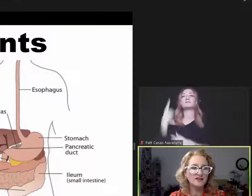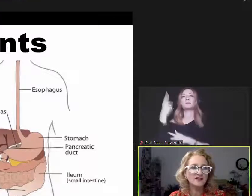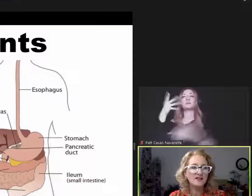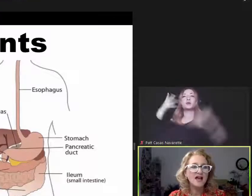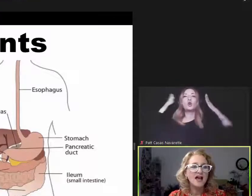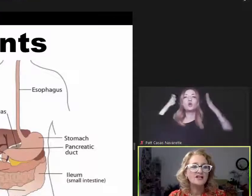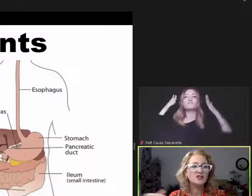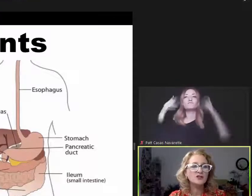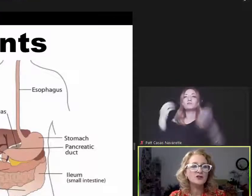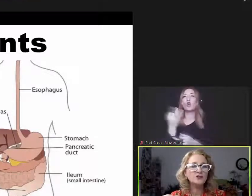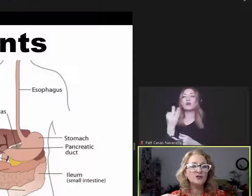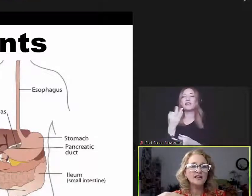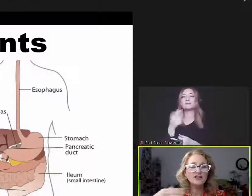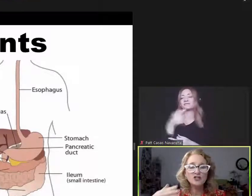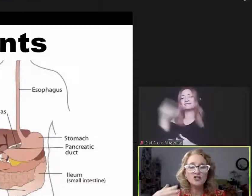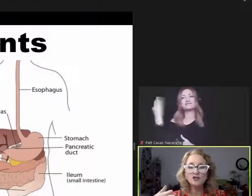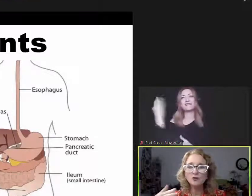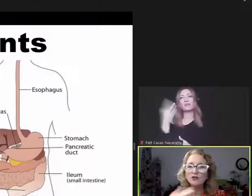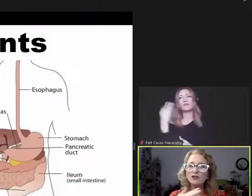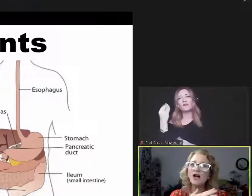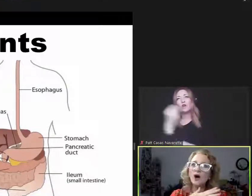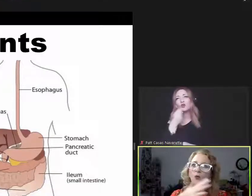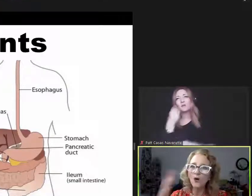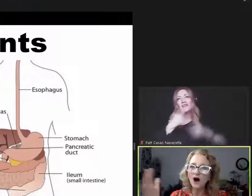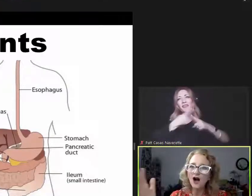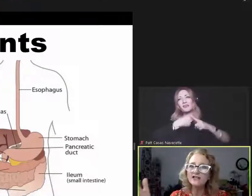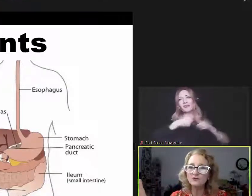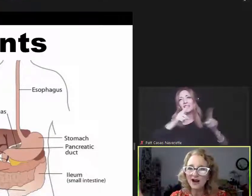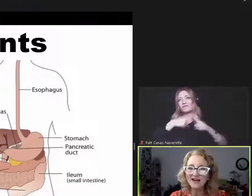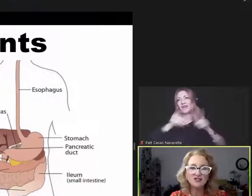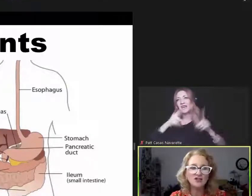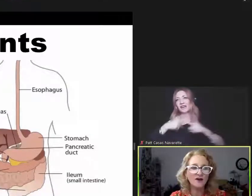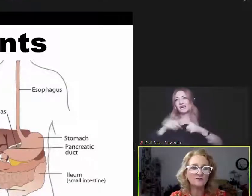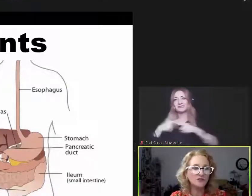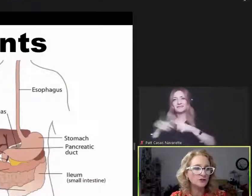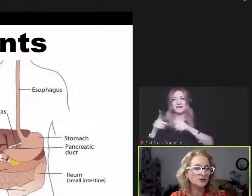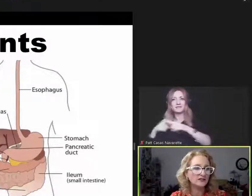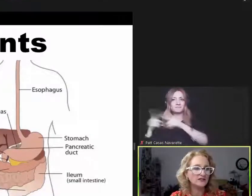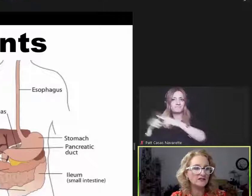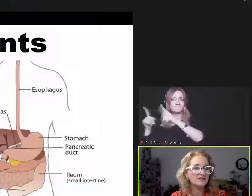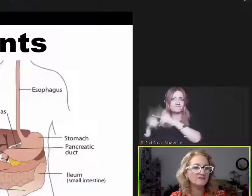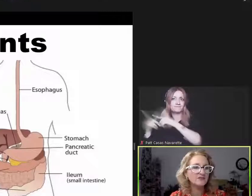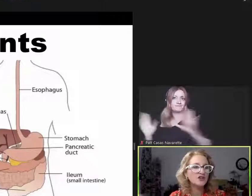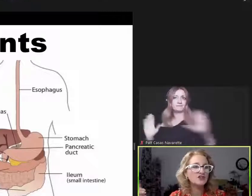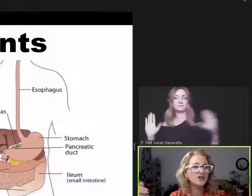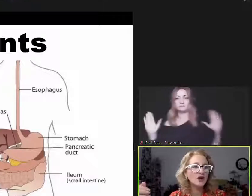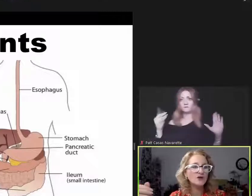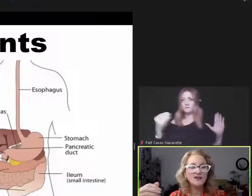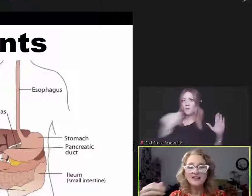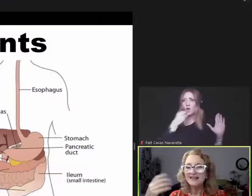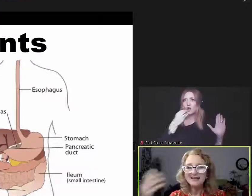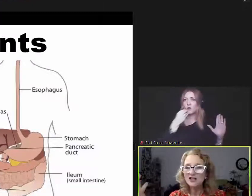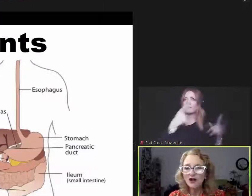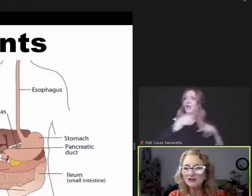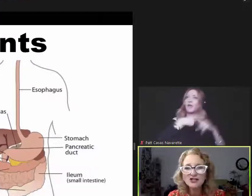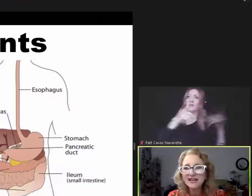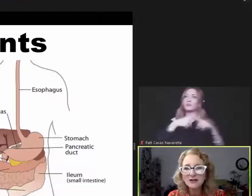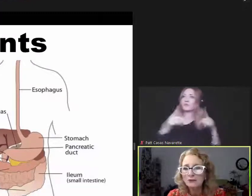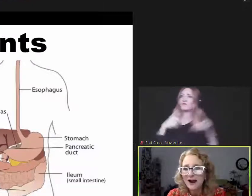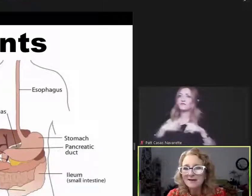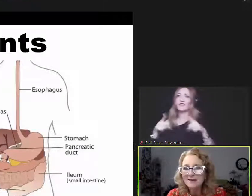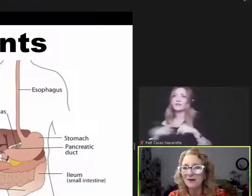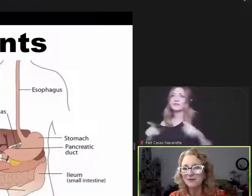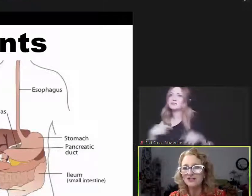food to ensure a wide range of nutrients. So indulge in